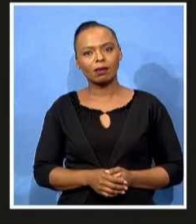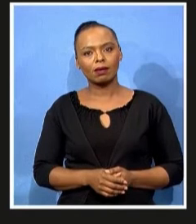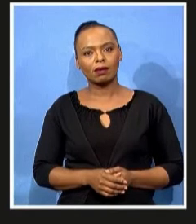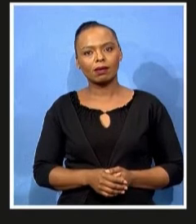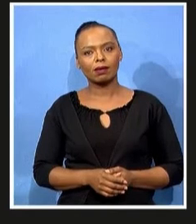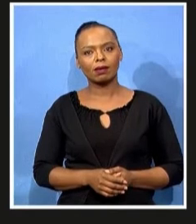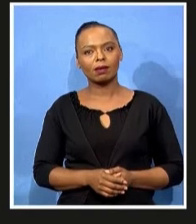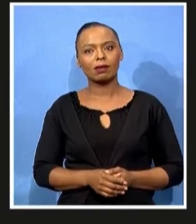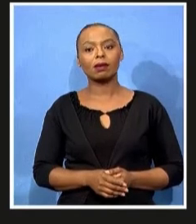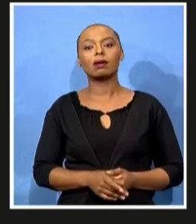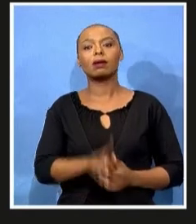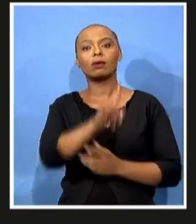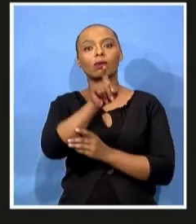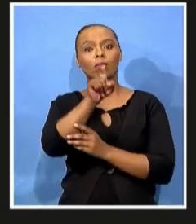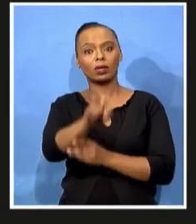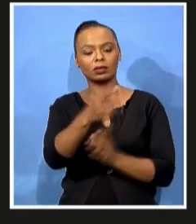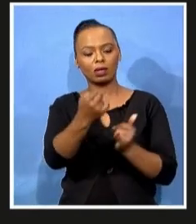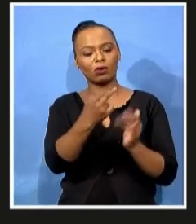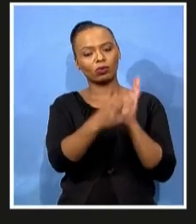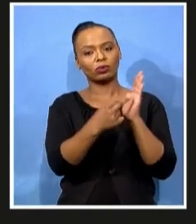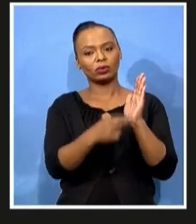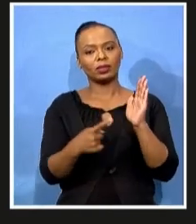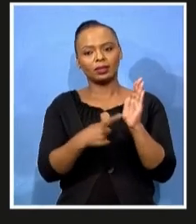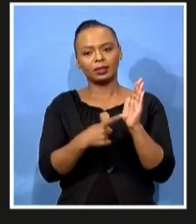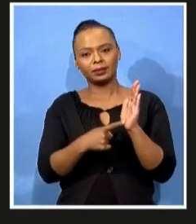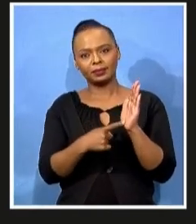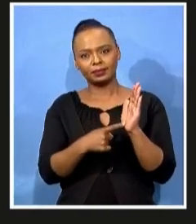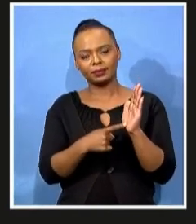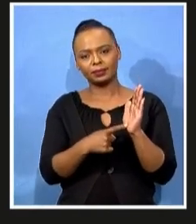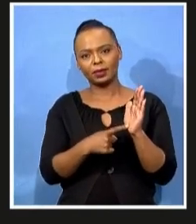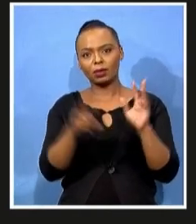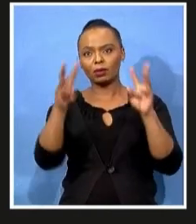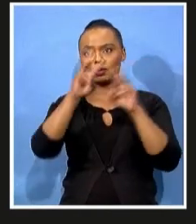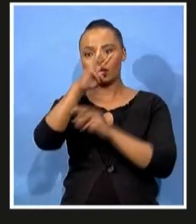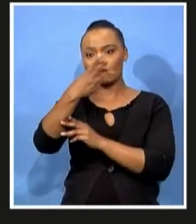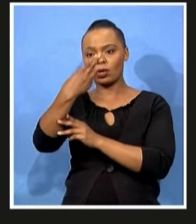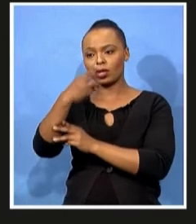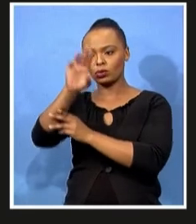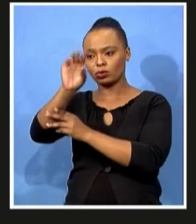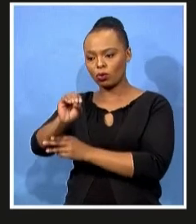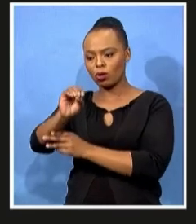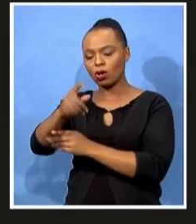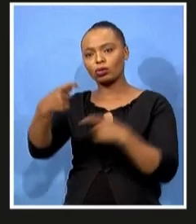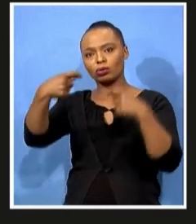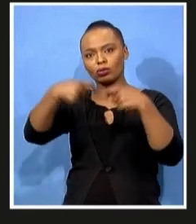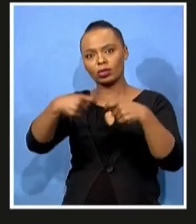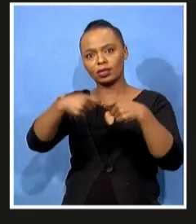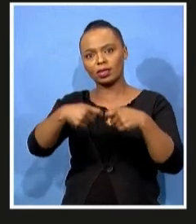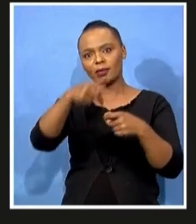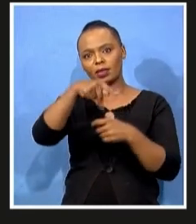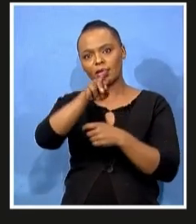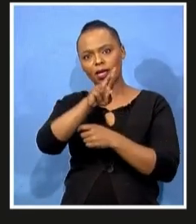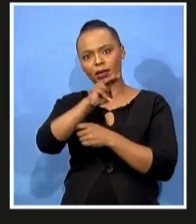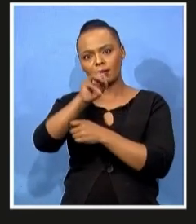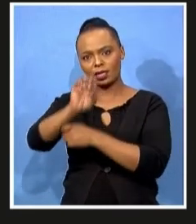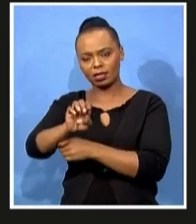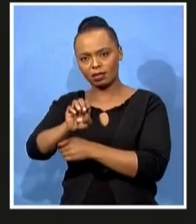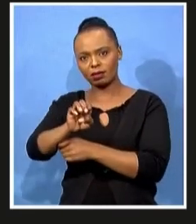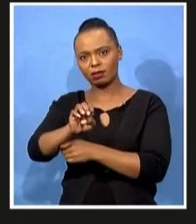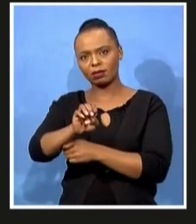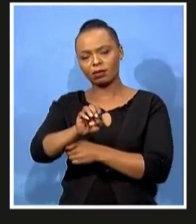recently where the World Health Organization sponsored a preliminary review indicating ivermectin